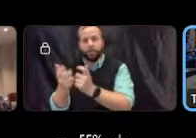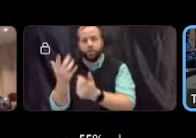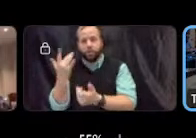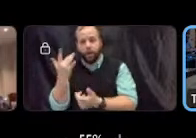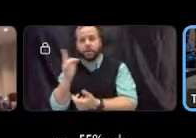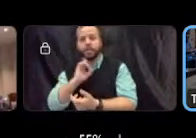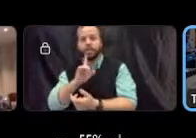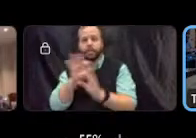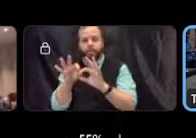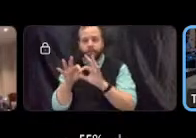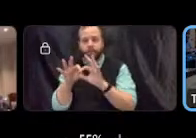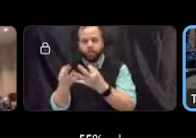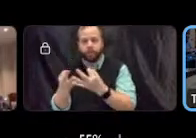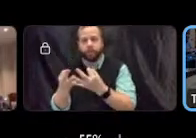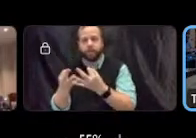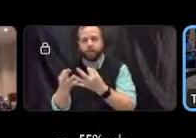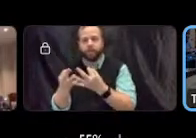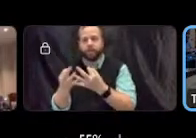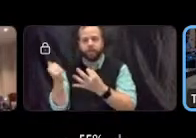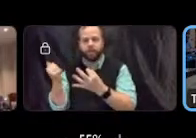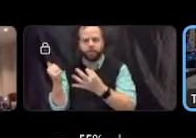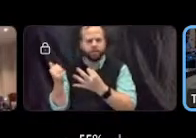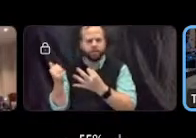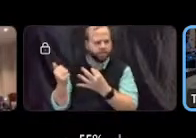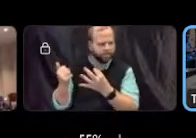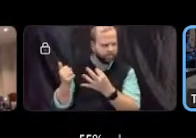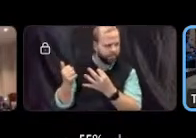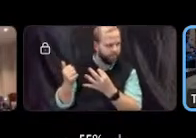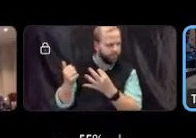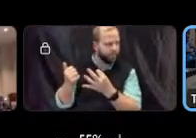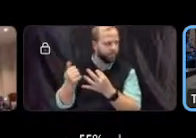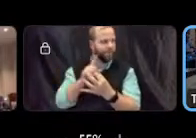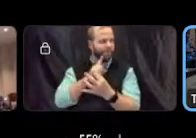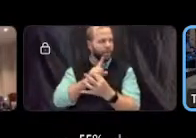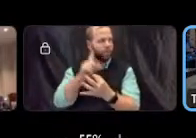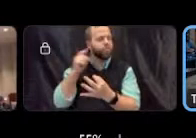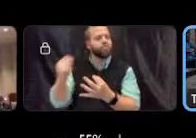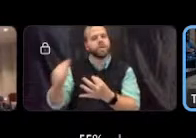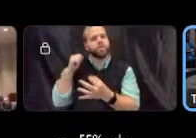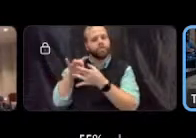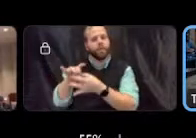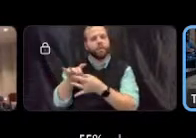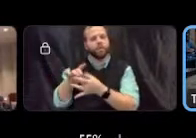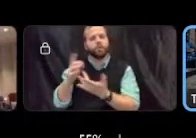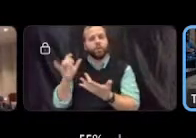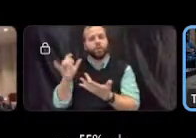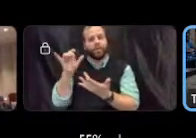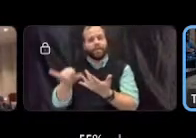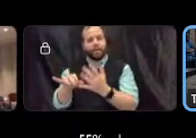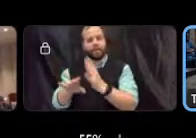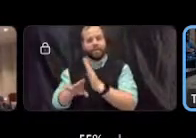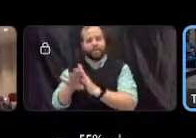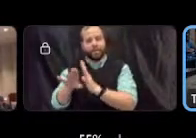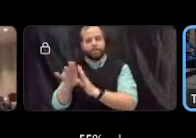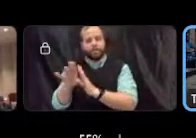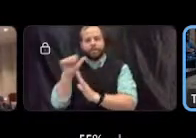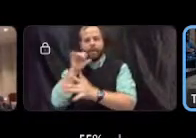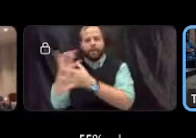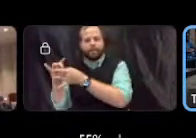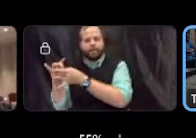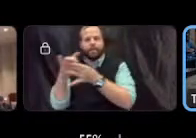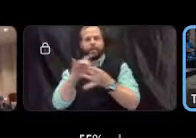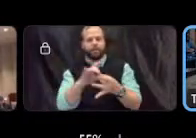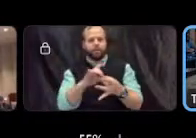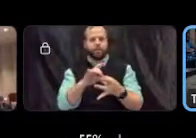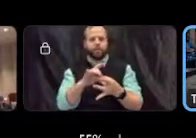does abut it is all rear relationship, and there will be no way for this development to connect to